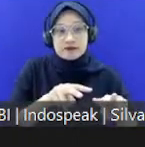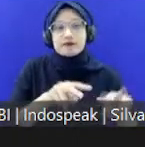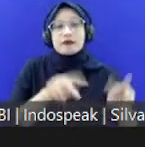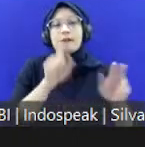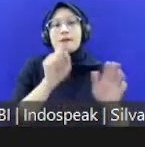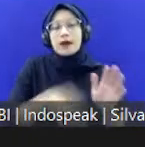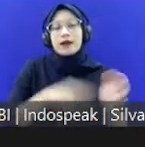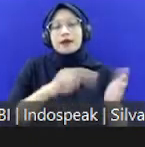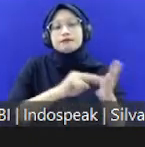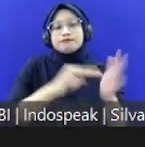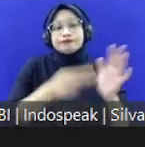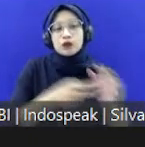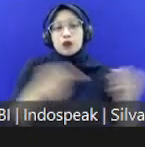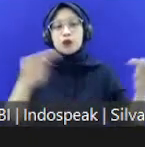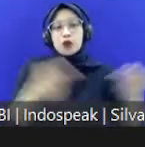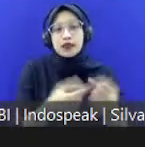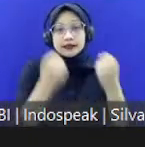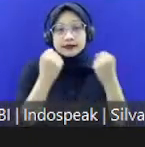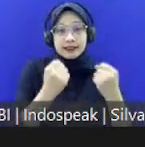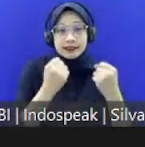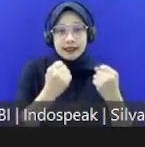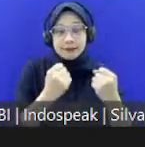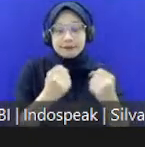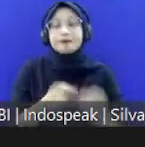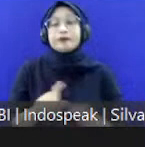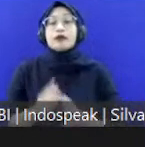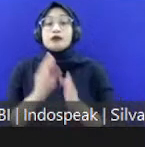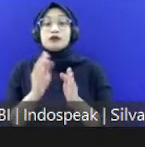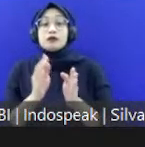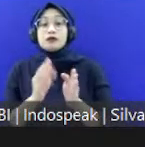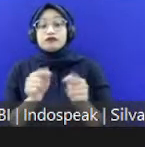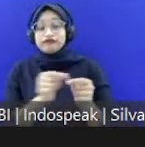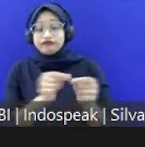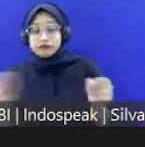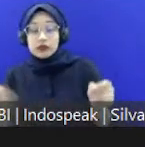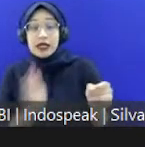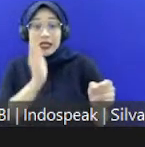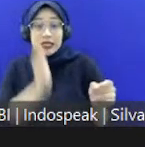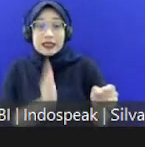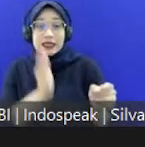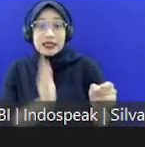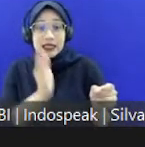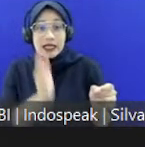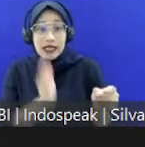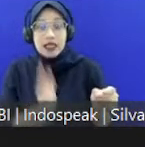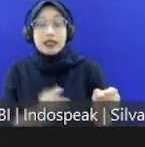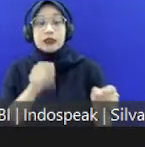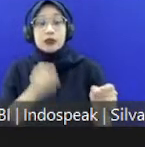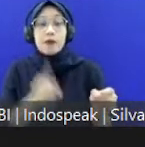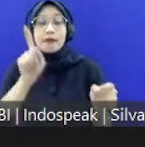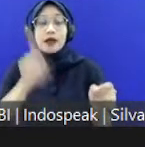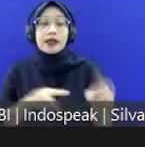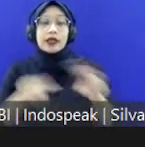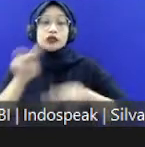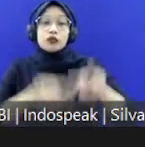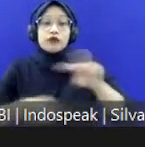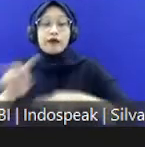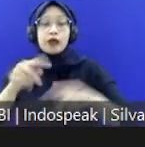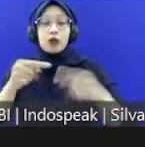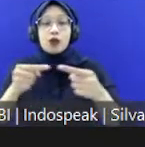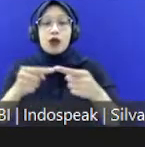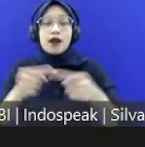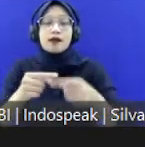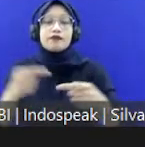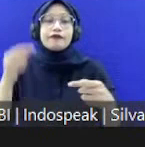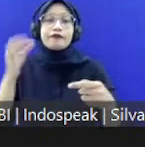disability. Then we have this here in the middle where they are using kind of a functioning disability